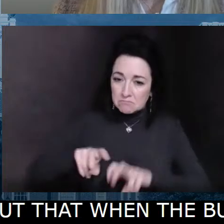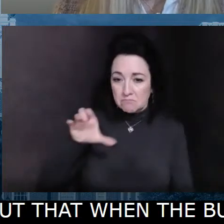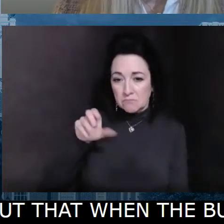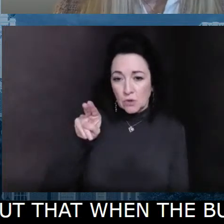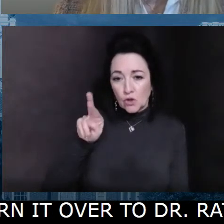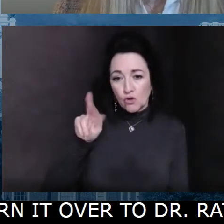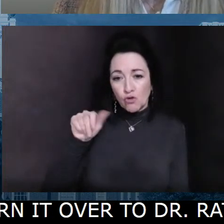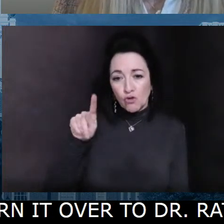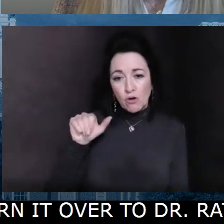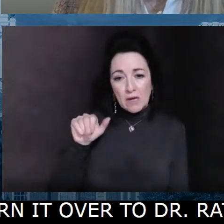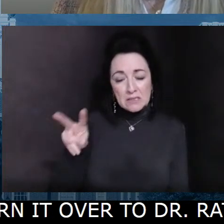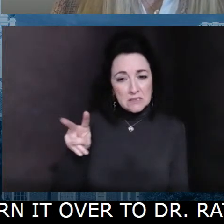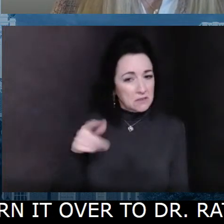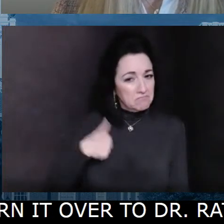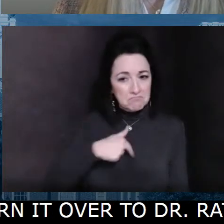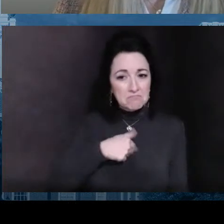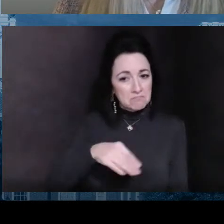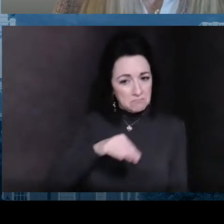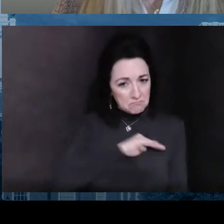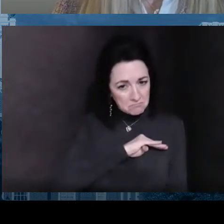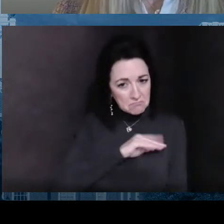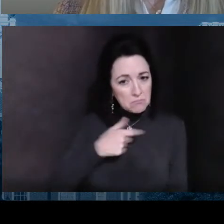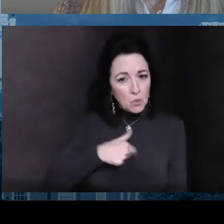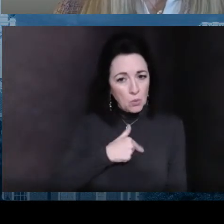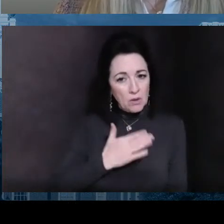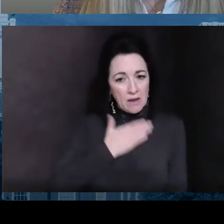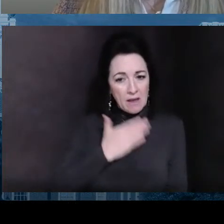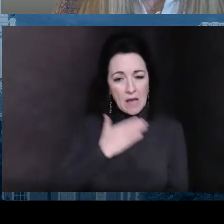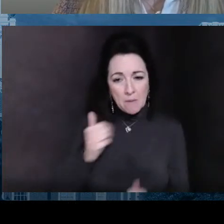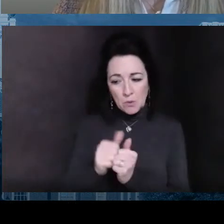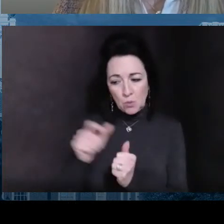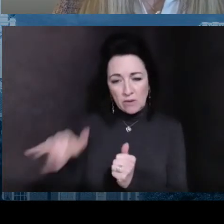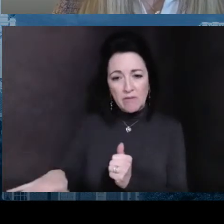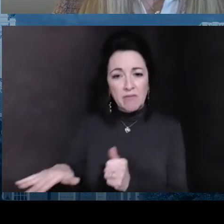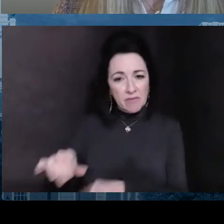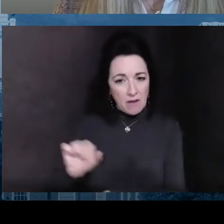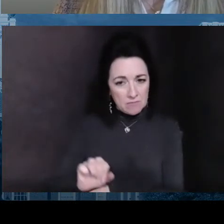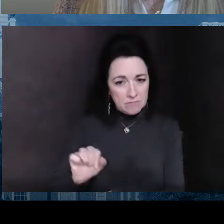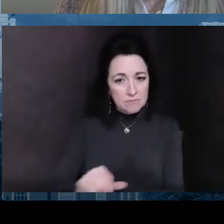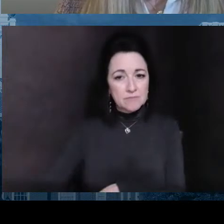the performance. The study that the federal government looked at